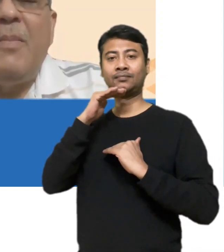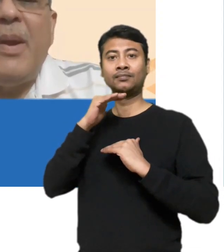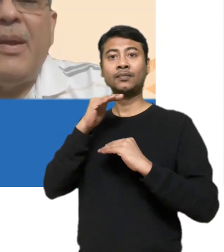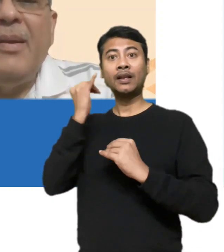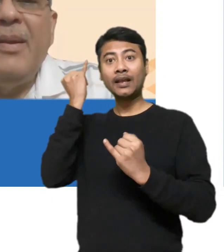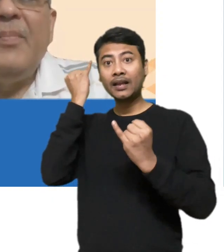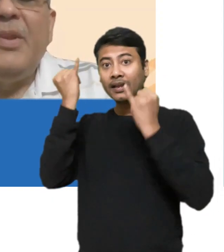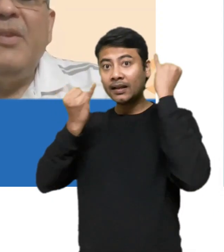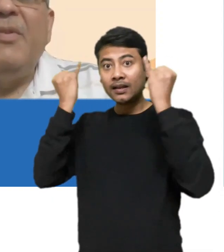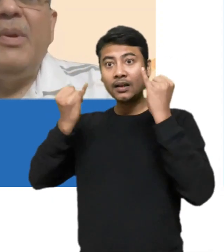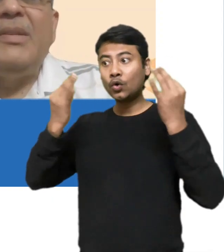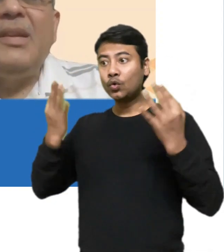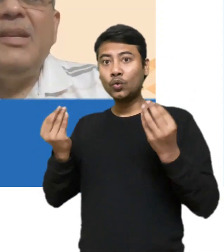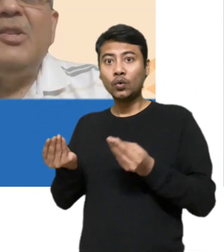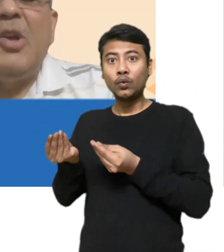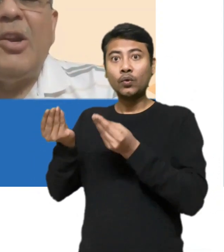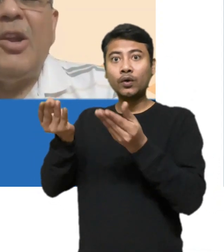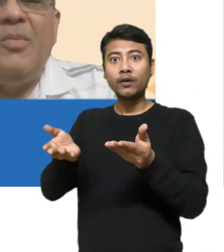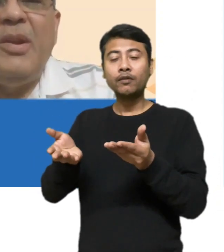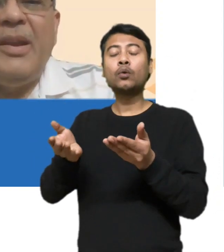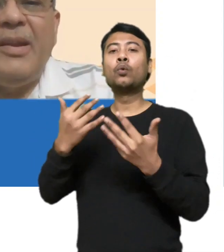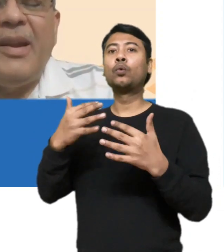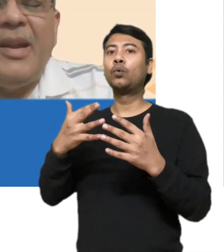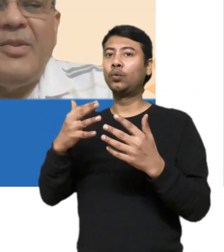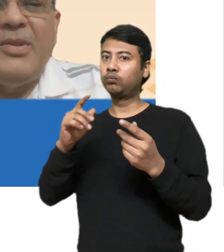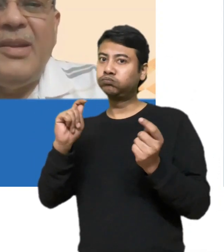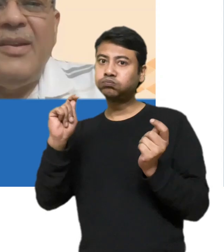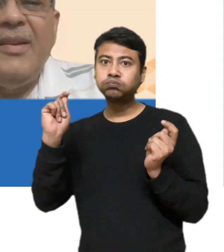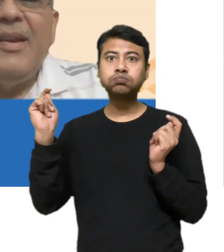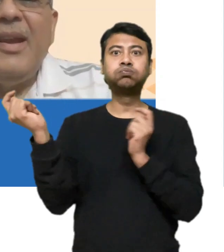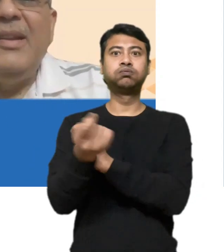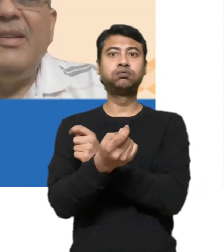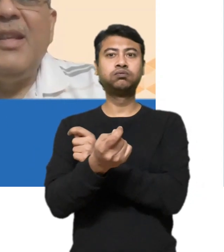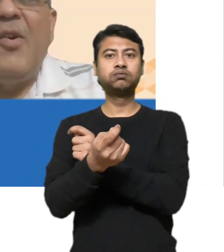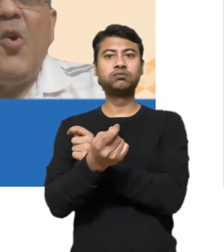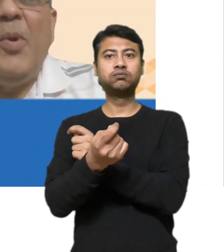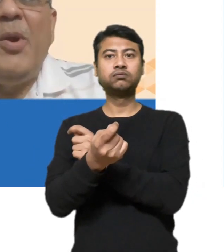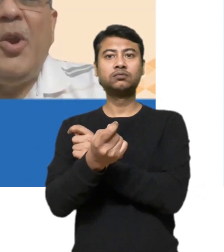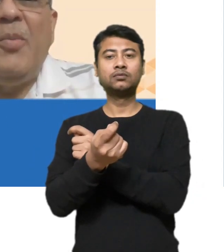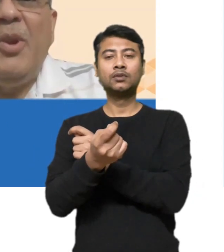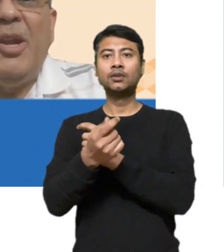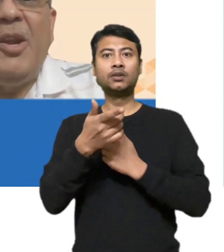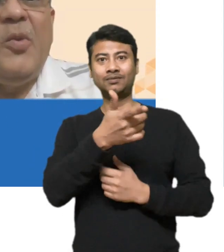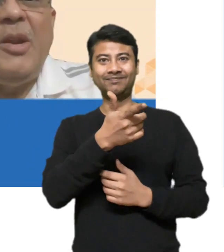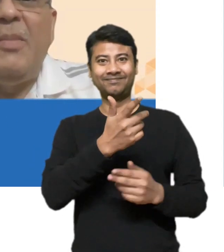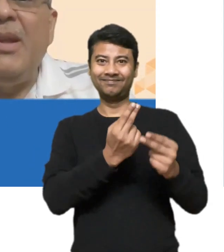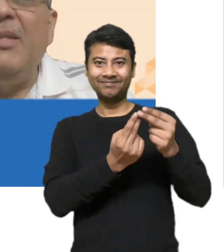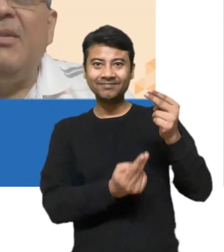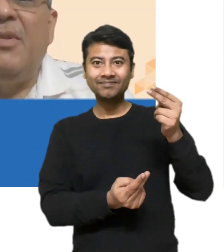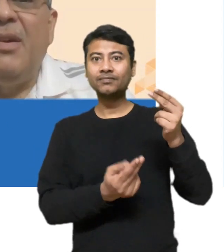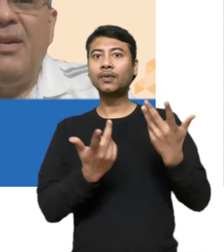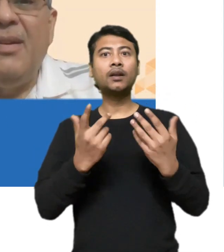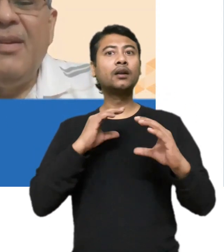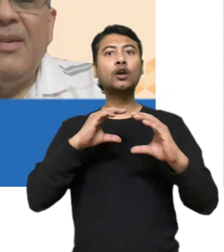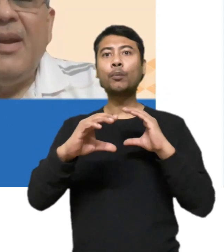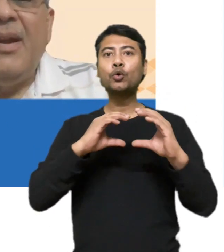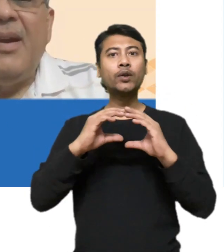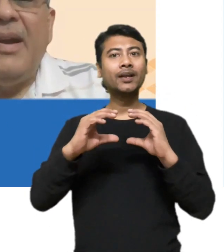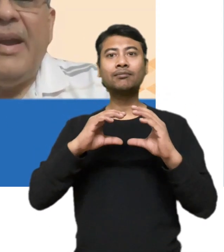transformative impact. If a person has not communicated, like you said, and is now open to communicate to anybody in the